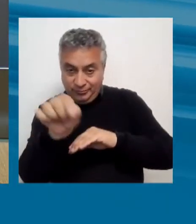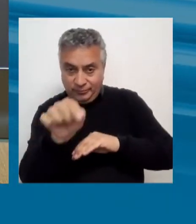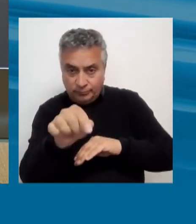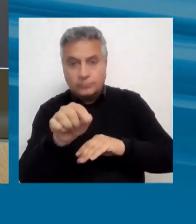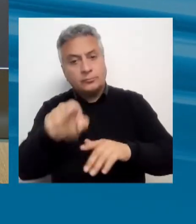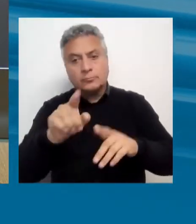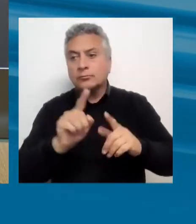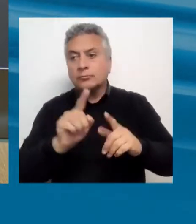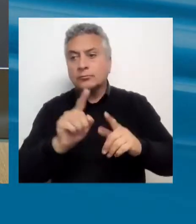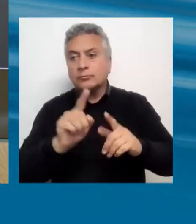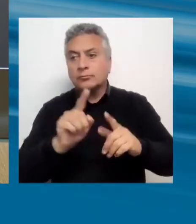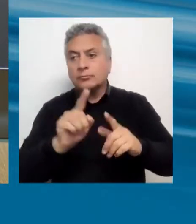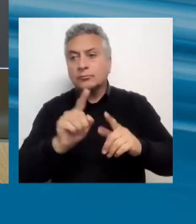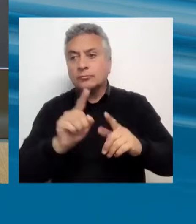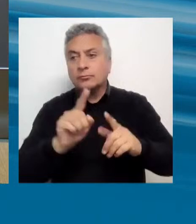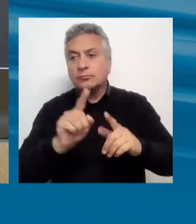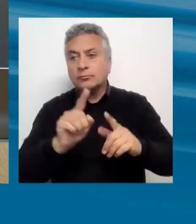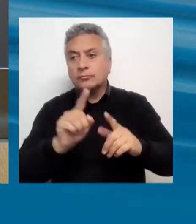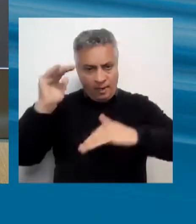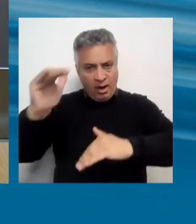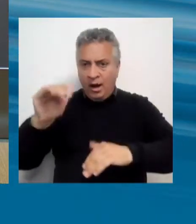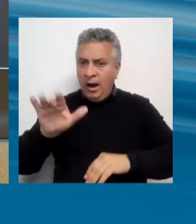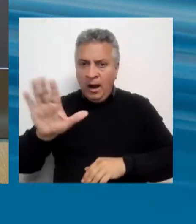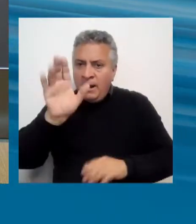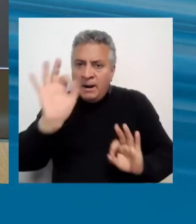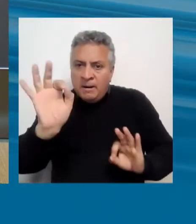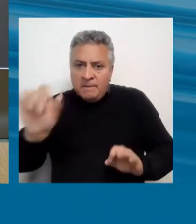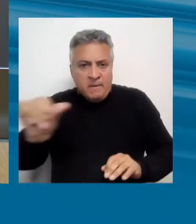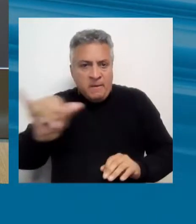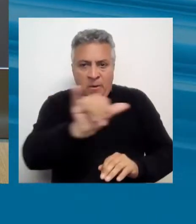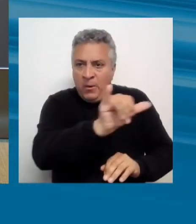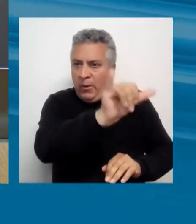region yesterday, the Caribbean, the English-speaking Caribbean